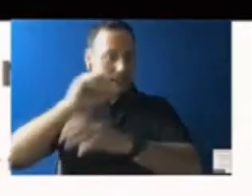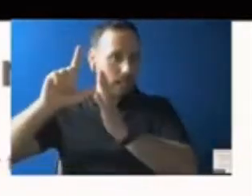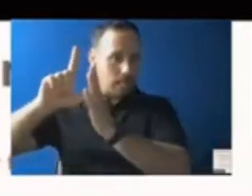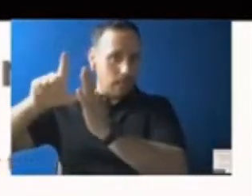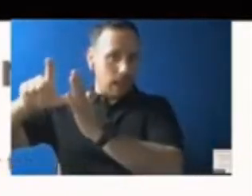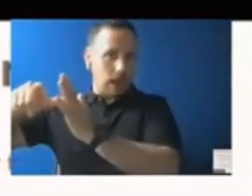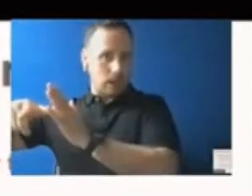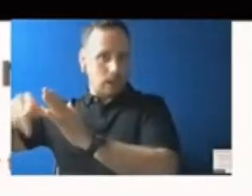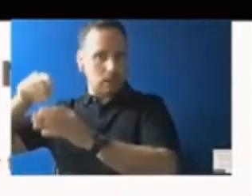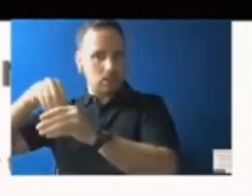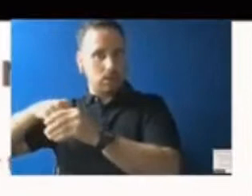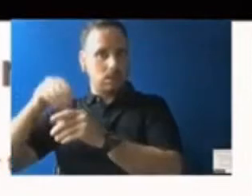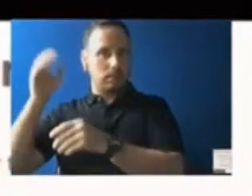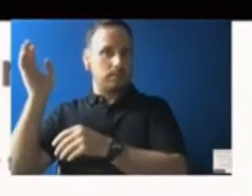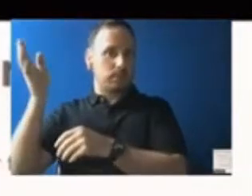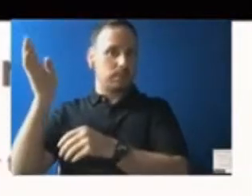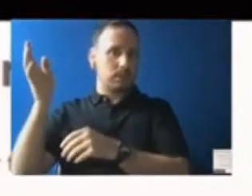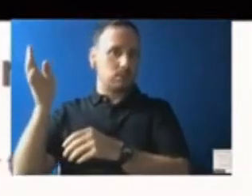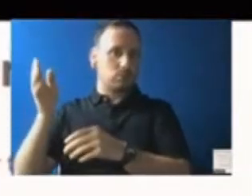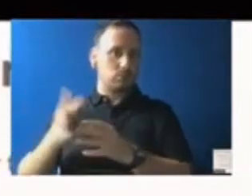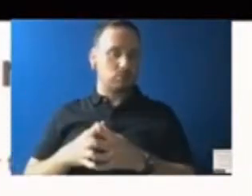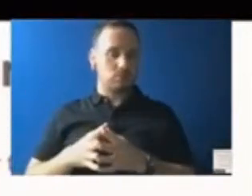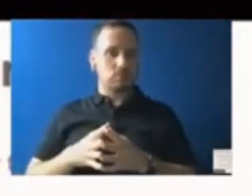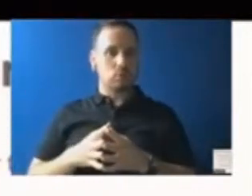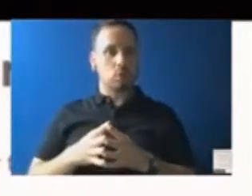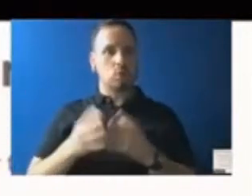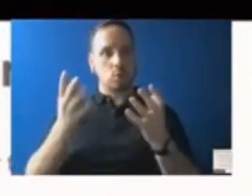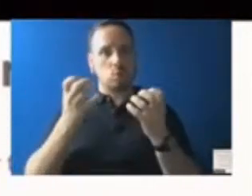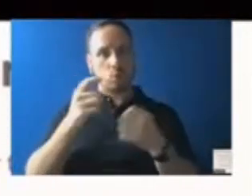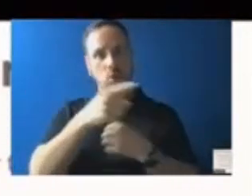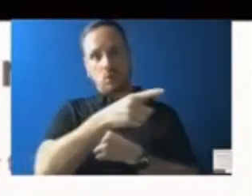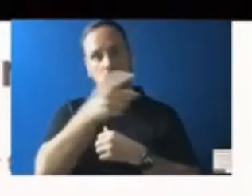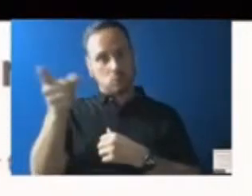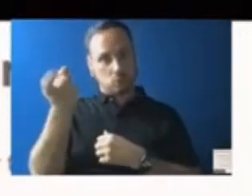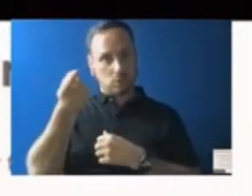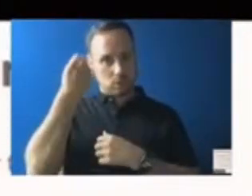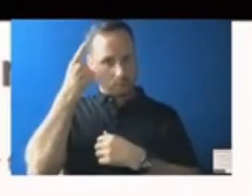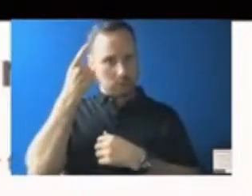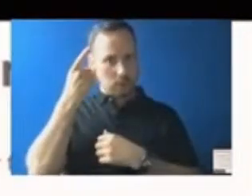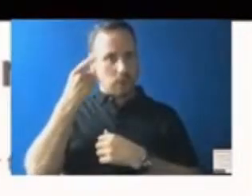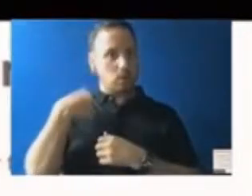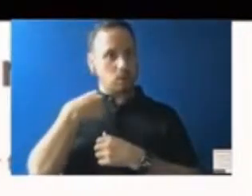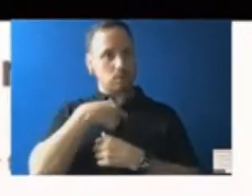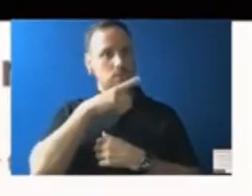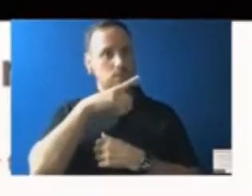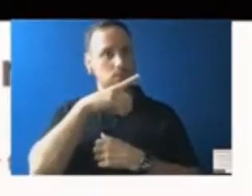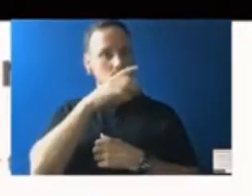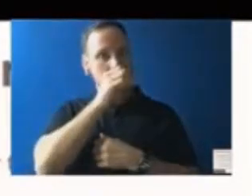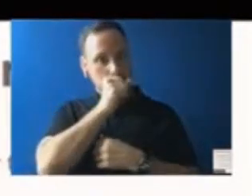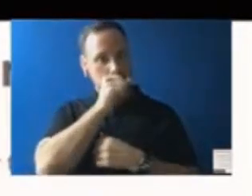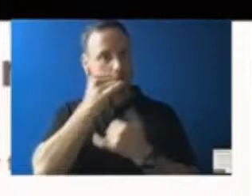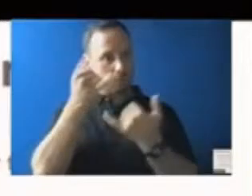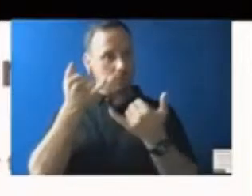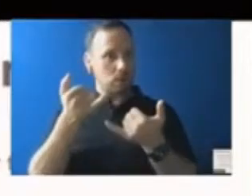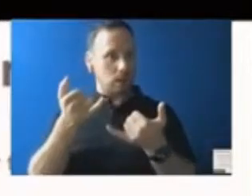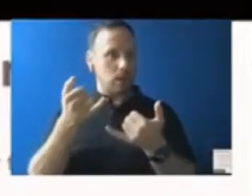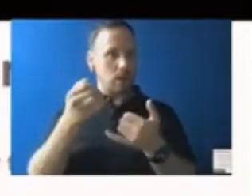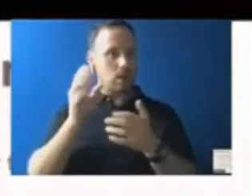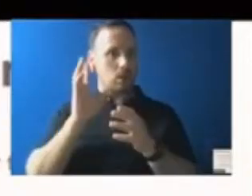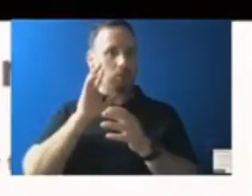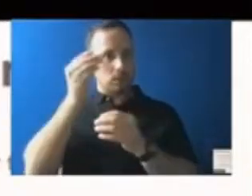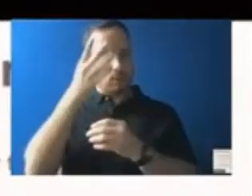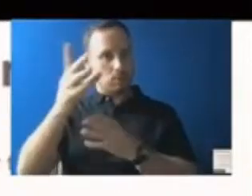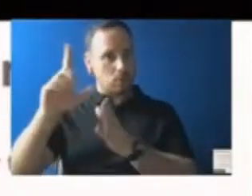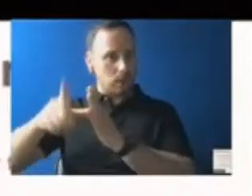So I do want to make sure that everyone understands that that's intentional. They're not there because this is a phased-in approach, and that's what we have to focus on